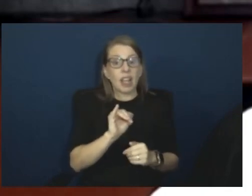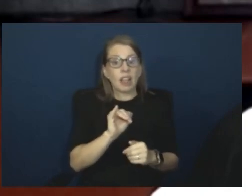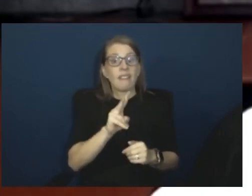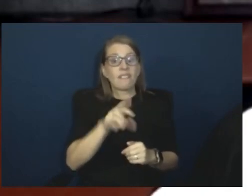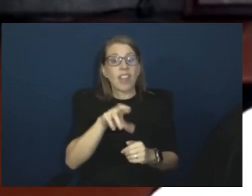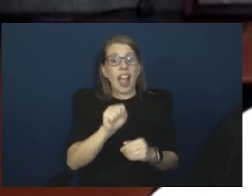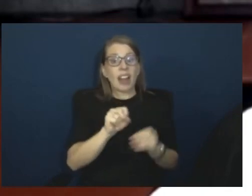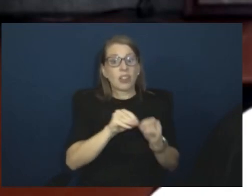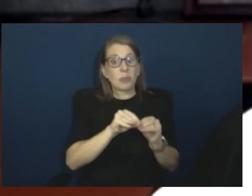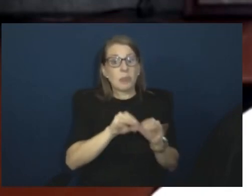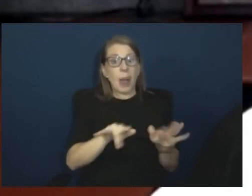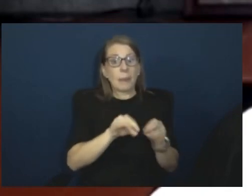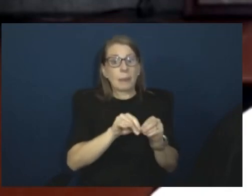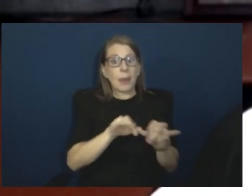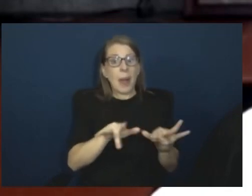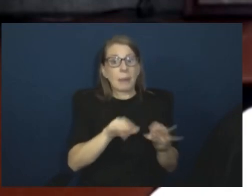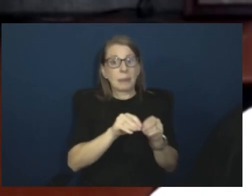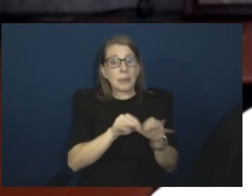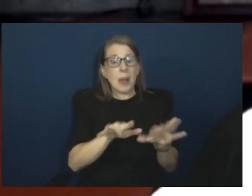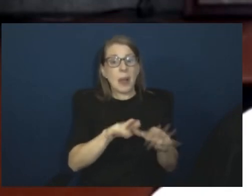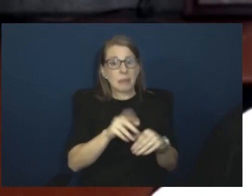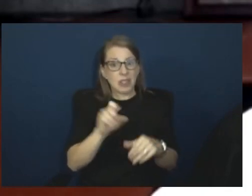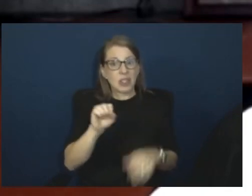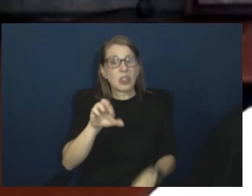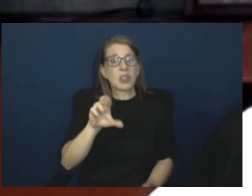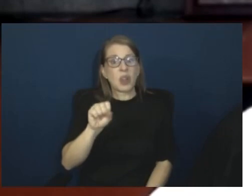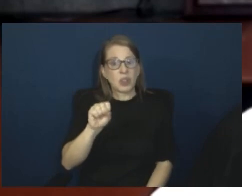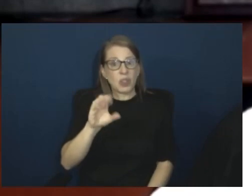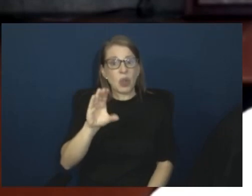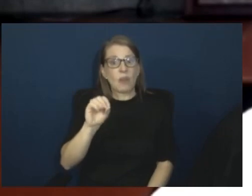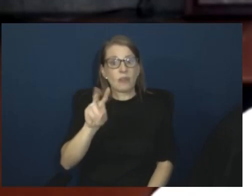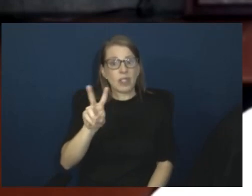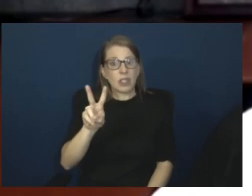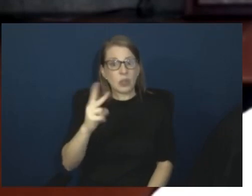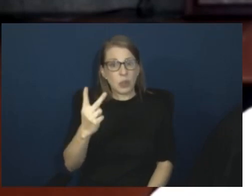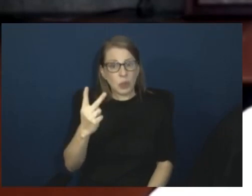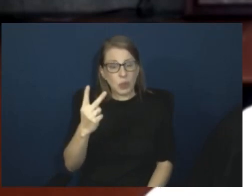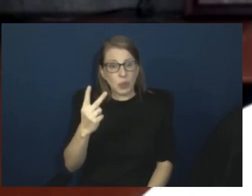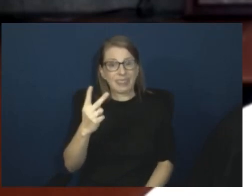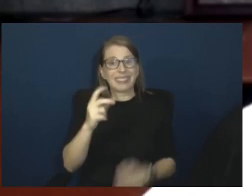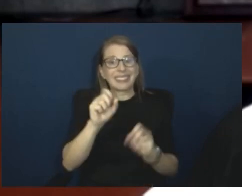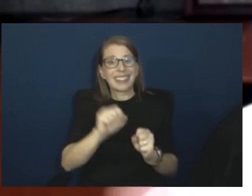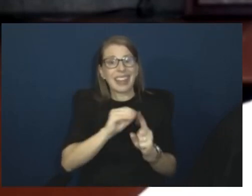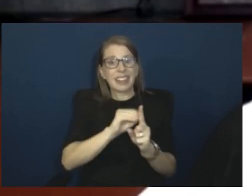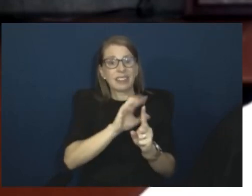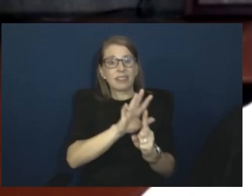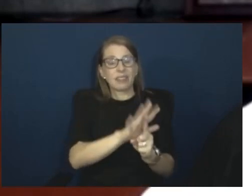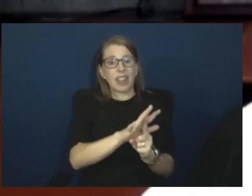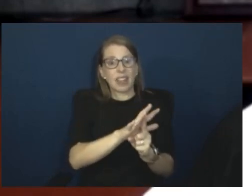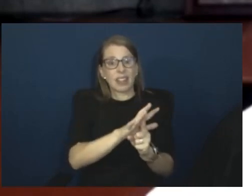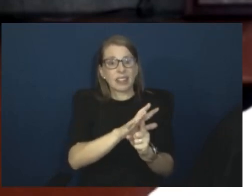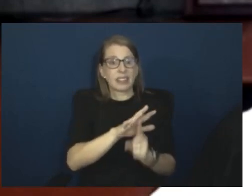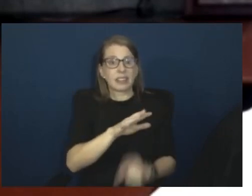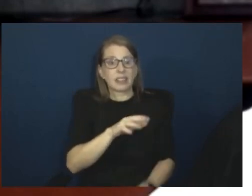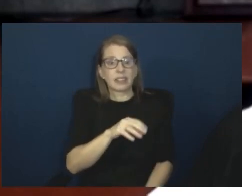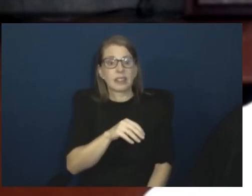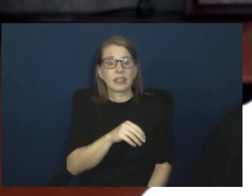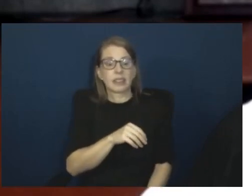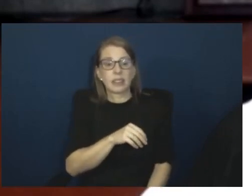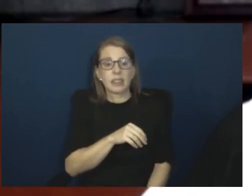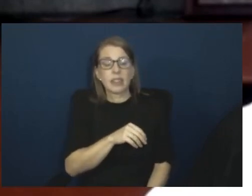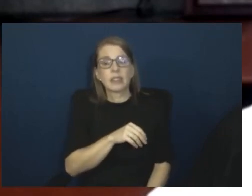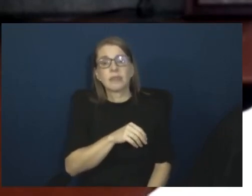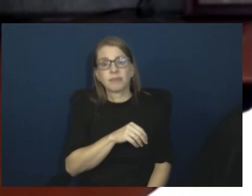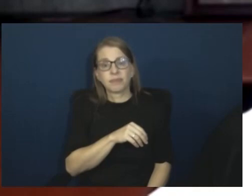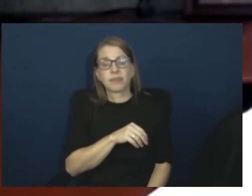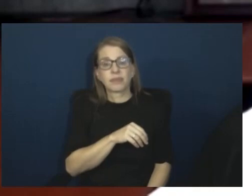very efficiently SARS-CoV-2 and can infect their littermates, their non-infected littermates. So